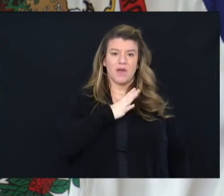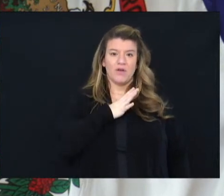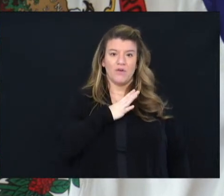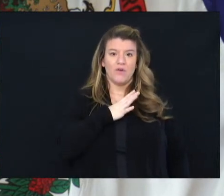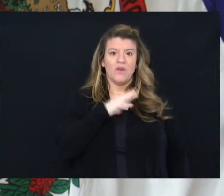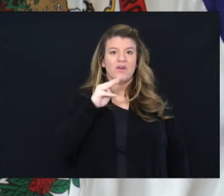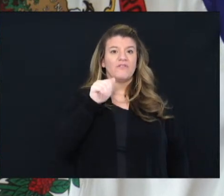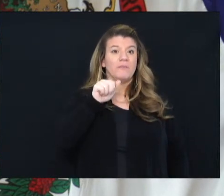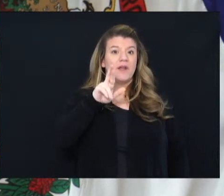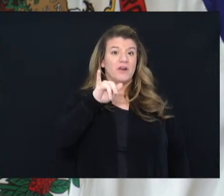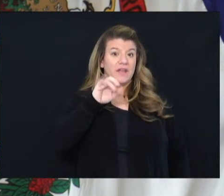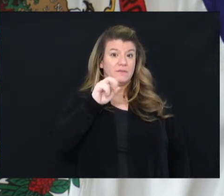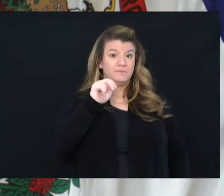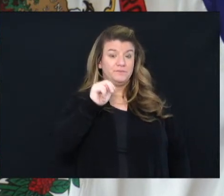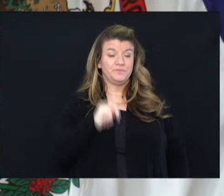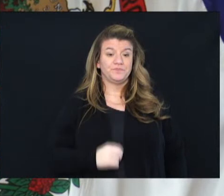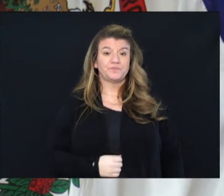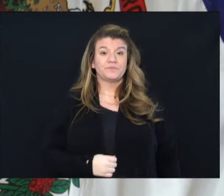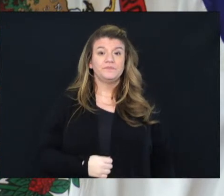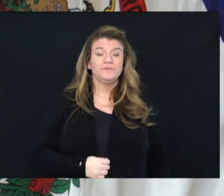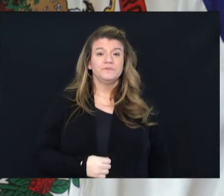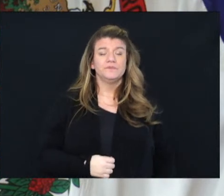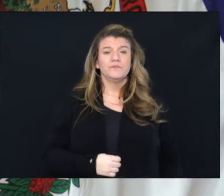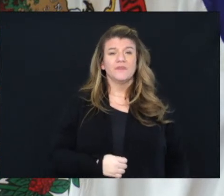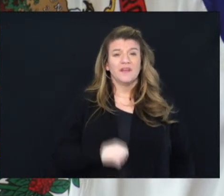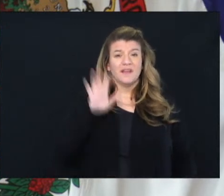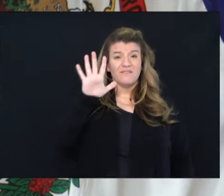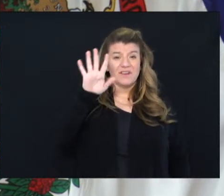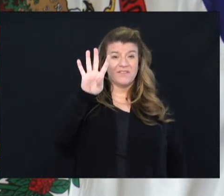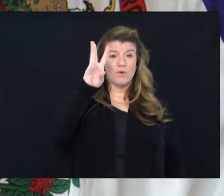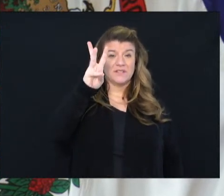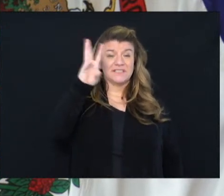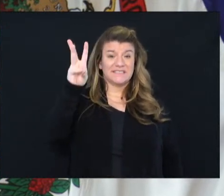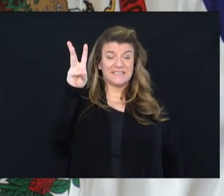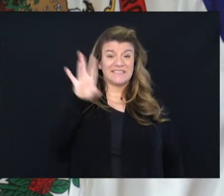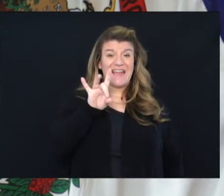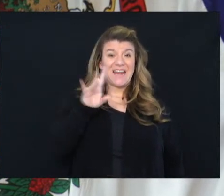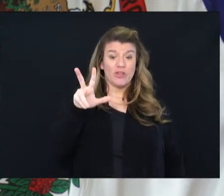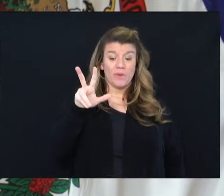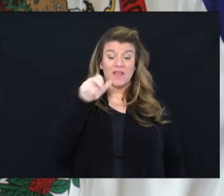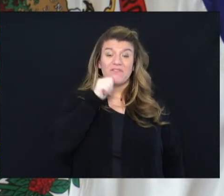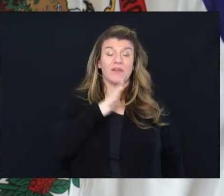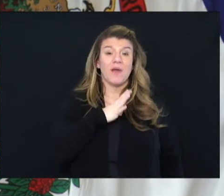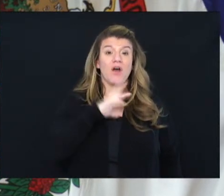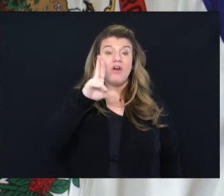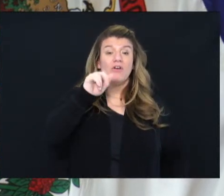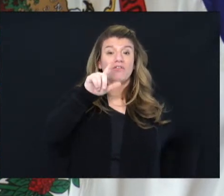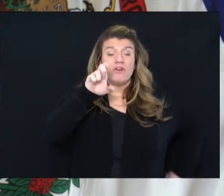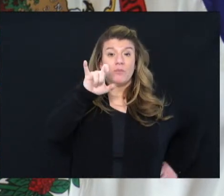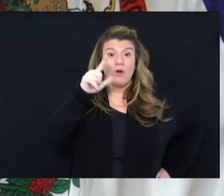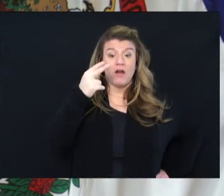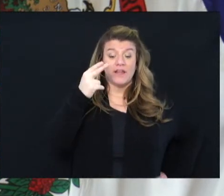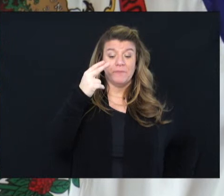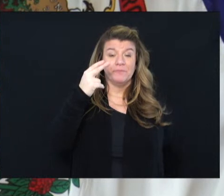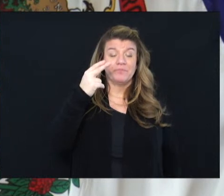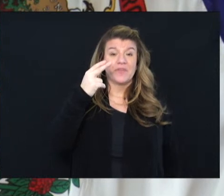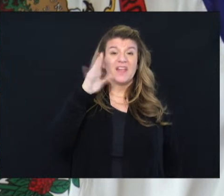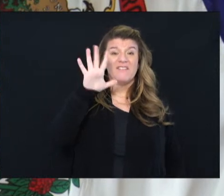from Marion County. The 5,465th death is an 83-year-old female from Raleigh County.